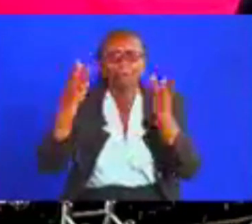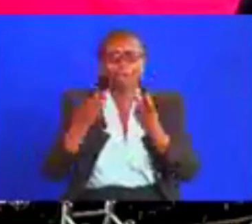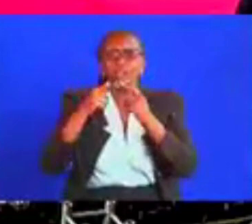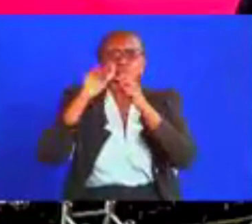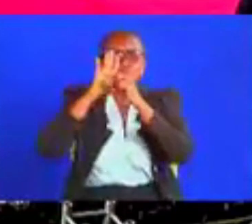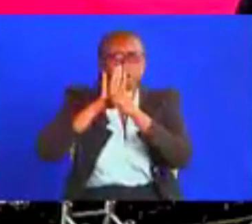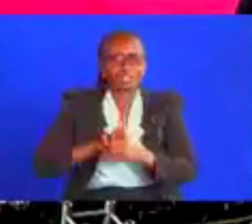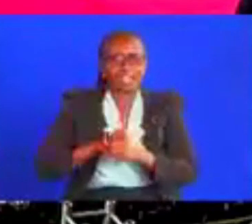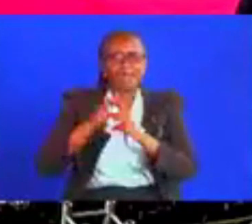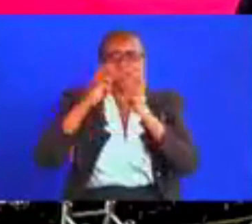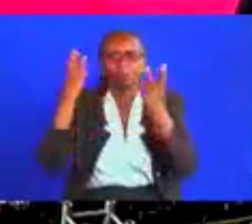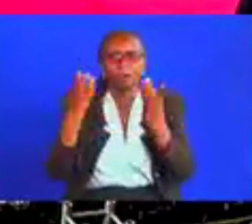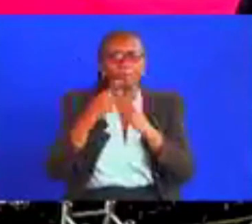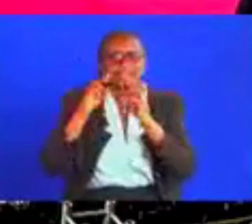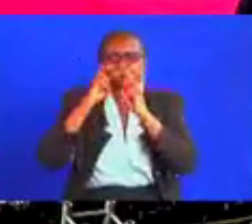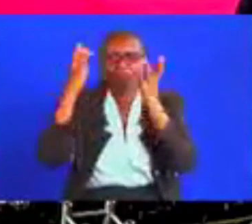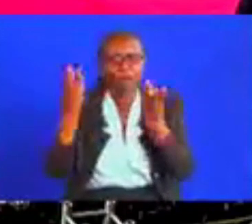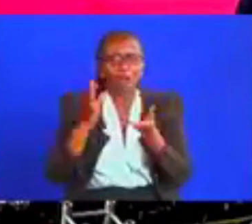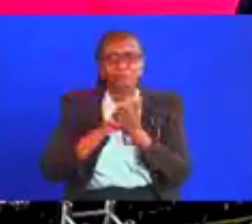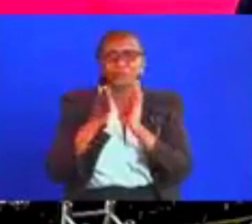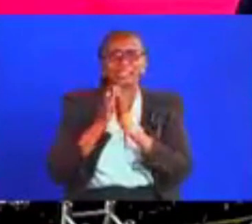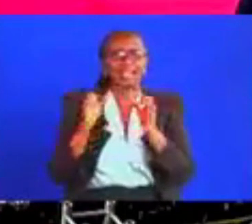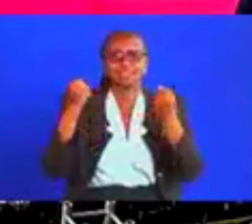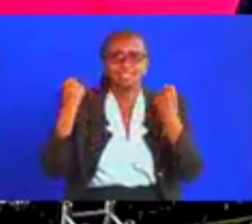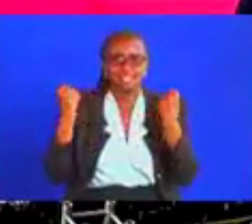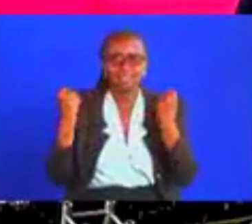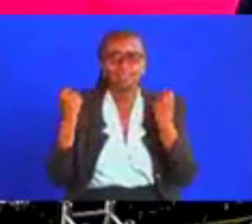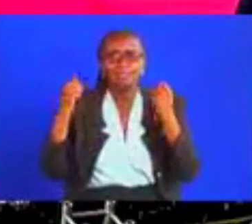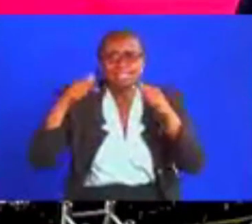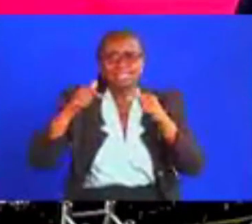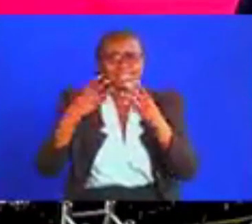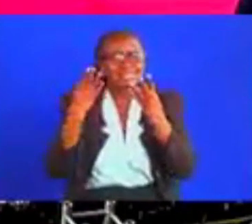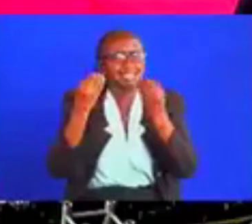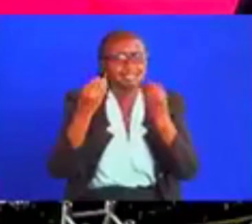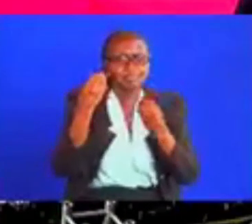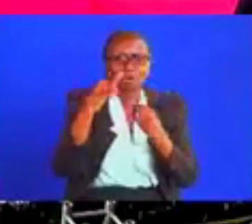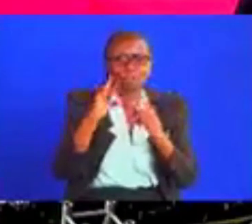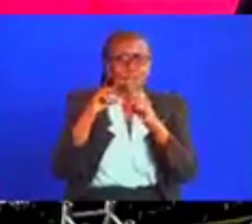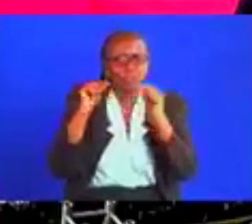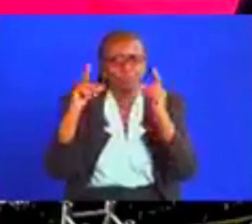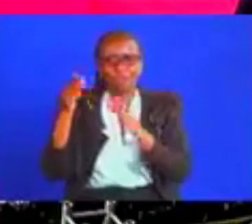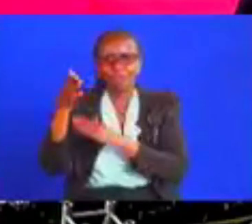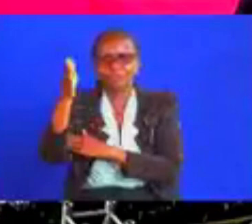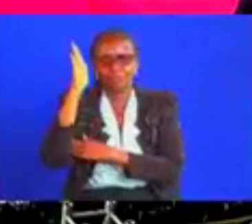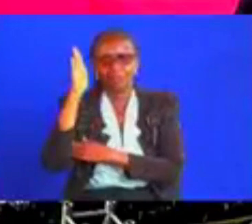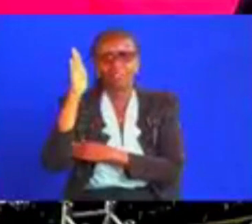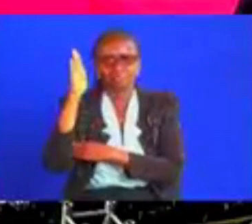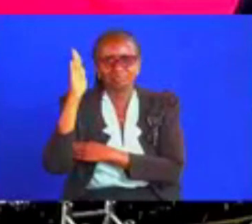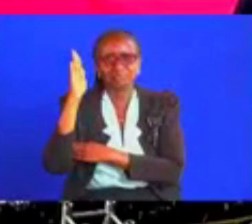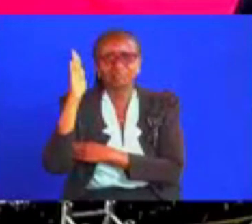him might be saved. This is the simplicity of the gospel.